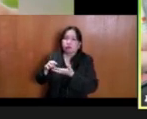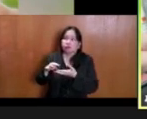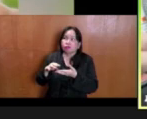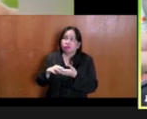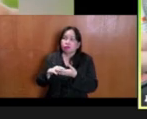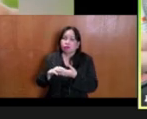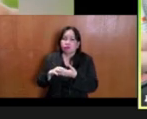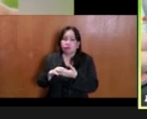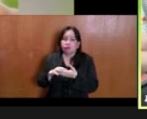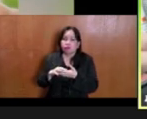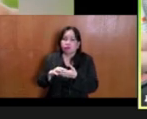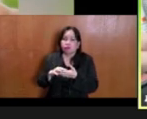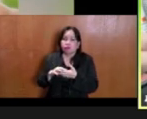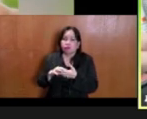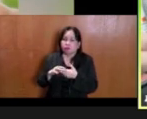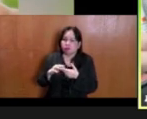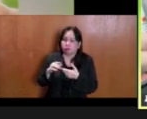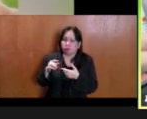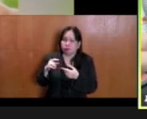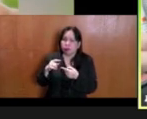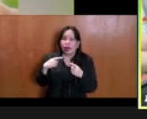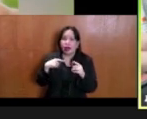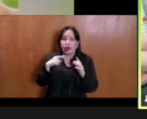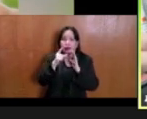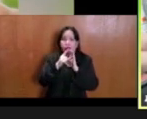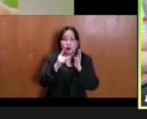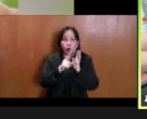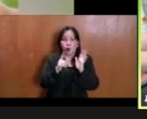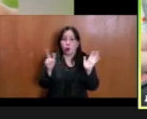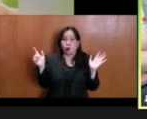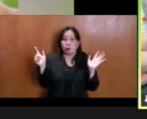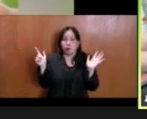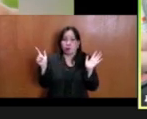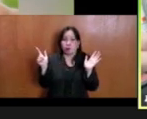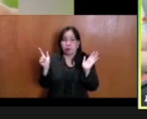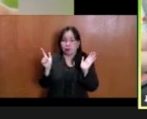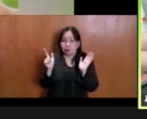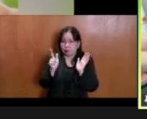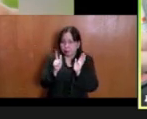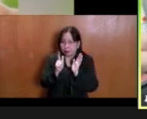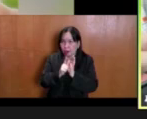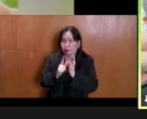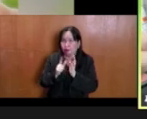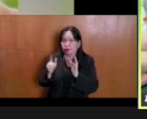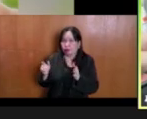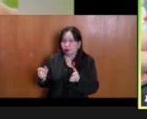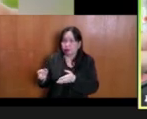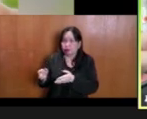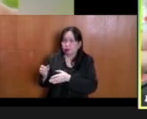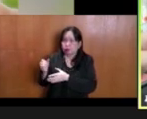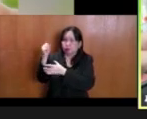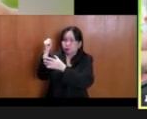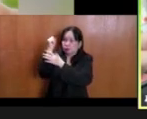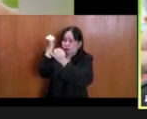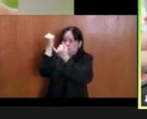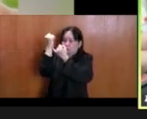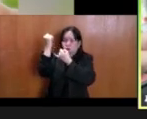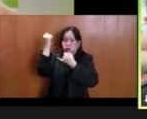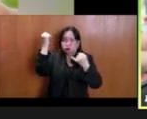transmission facilities. There is already a law that prohibits any infrastructure or structure beneath the power